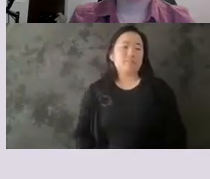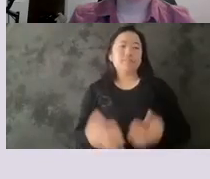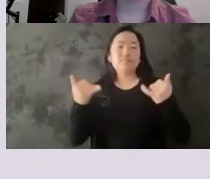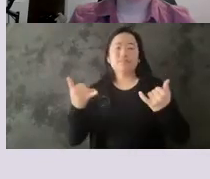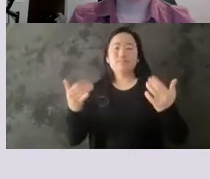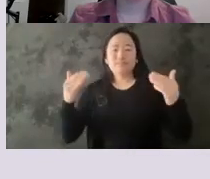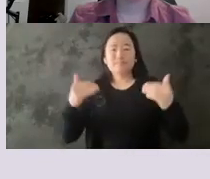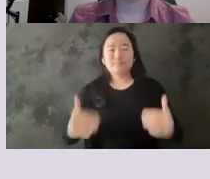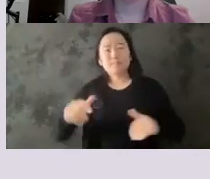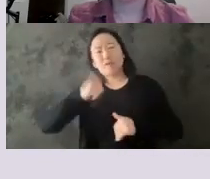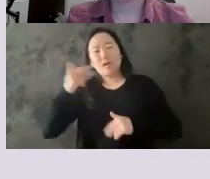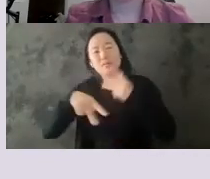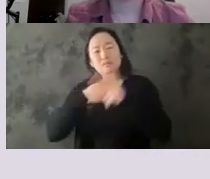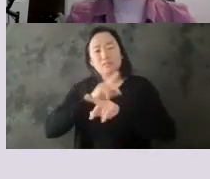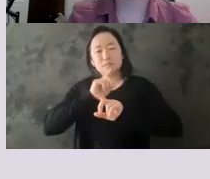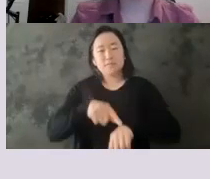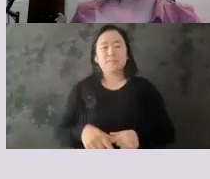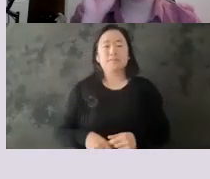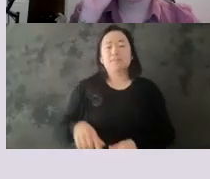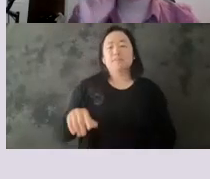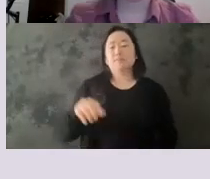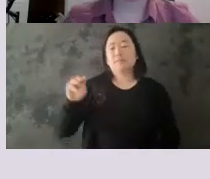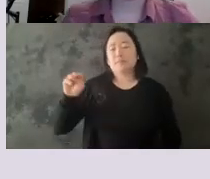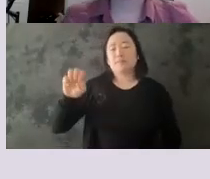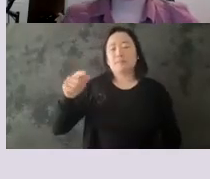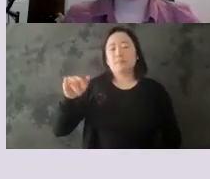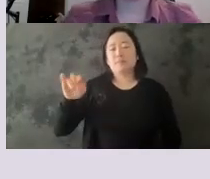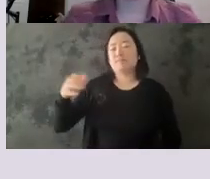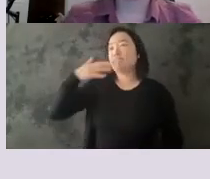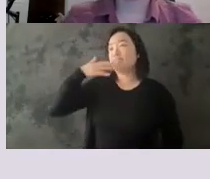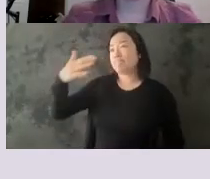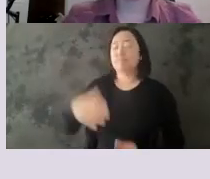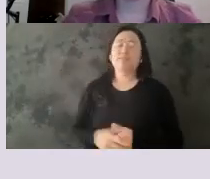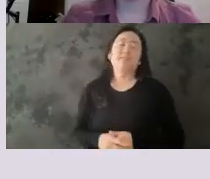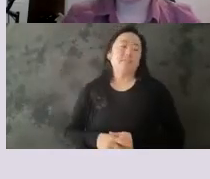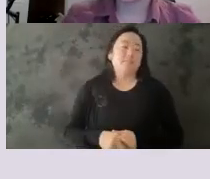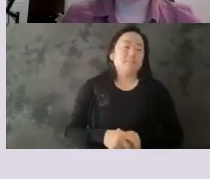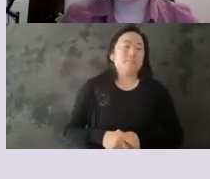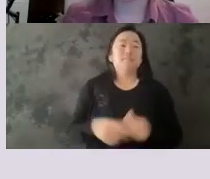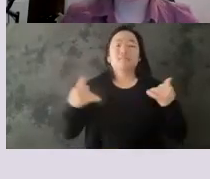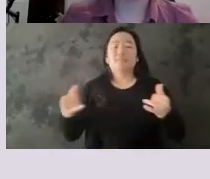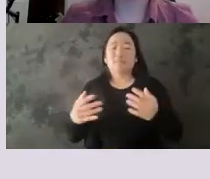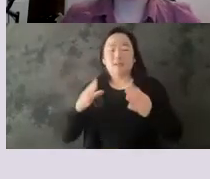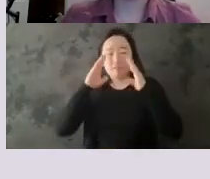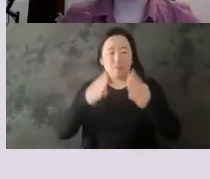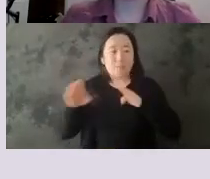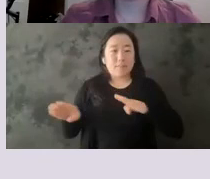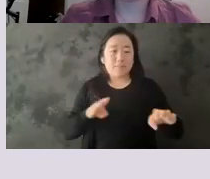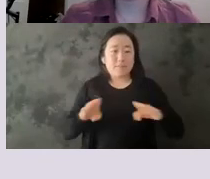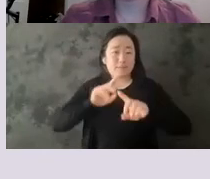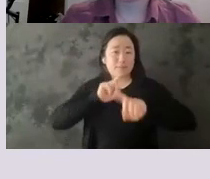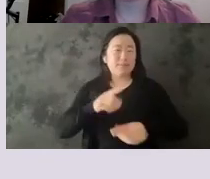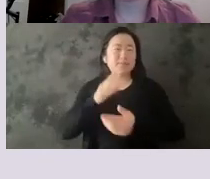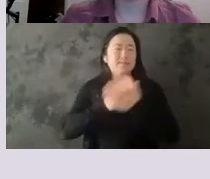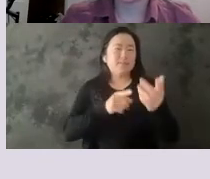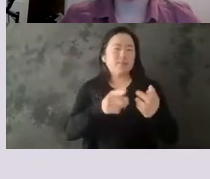here. Thank you, Brennison. So here we're talking more about these behavioral responses, which I think some of you already